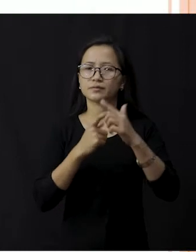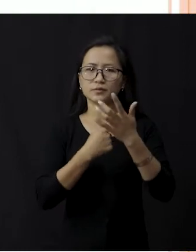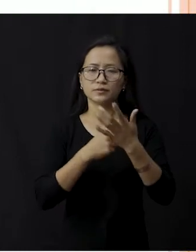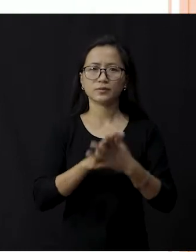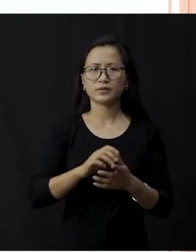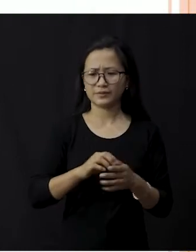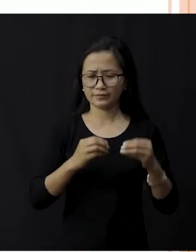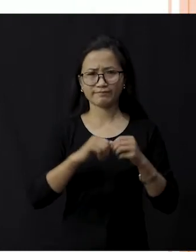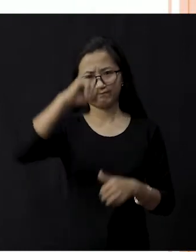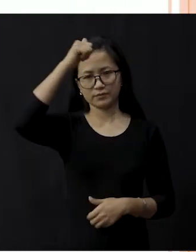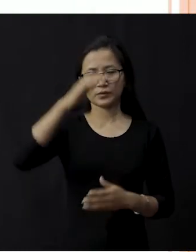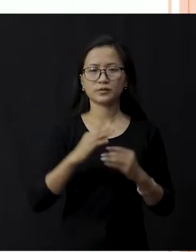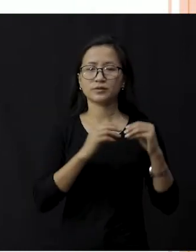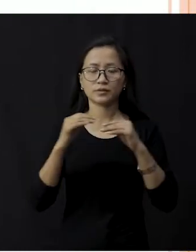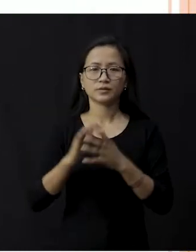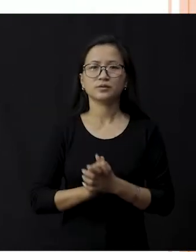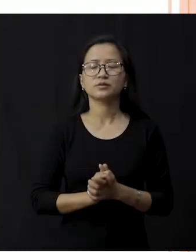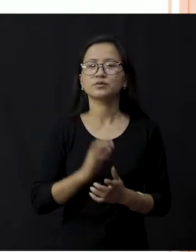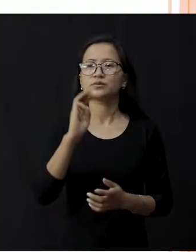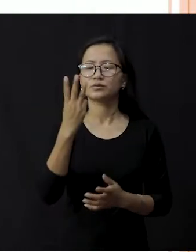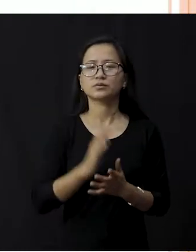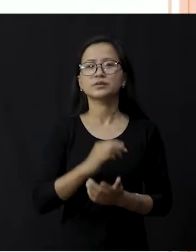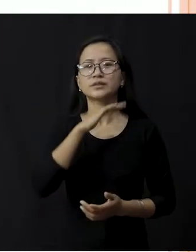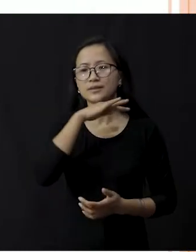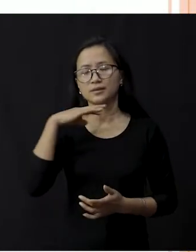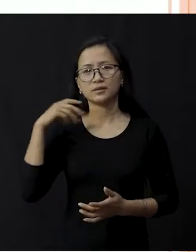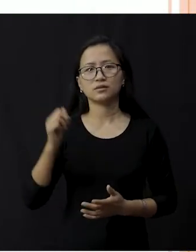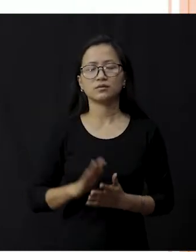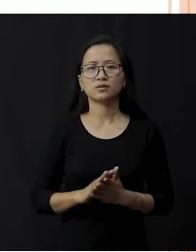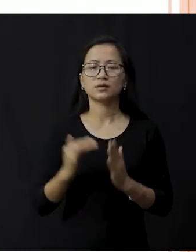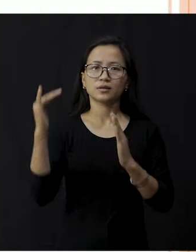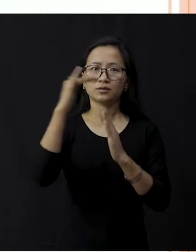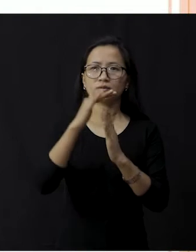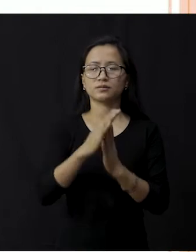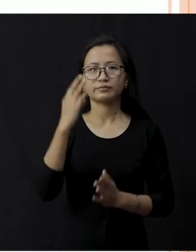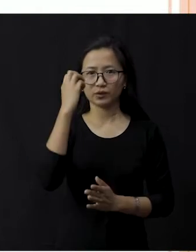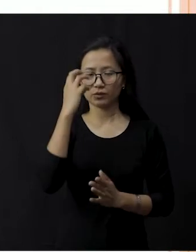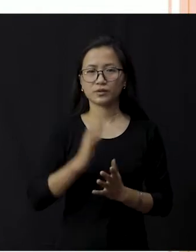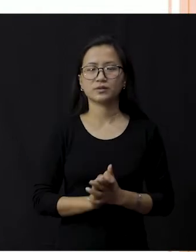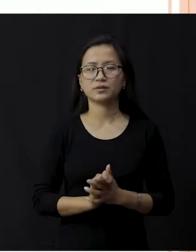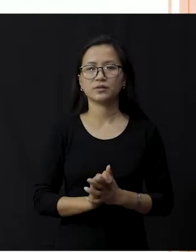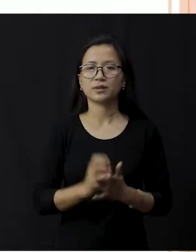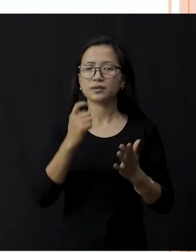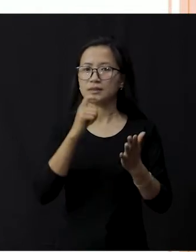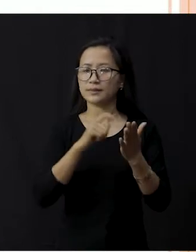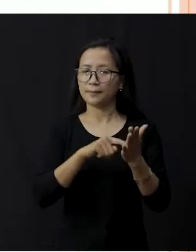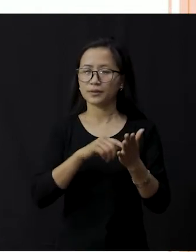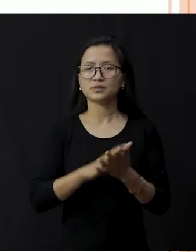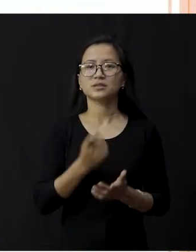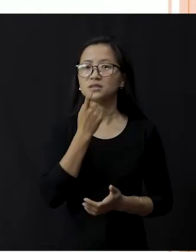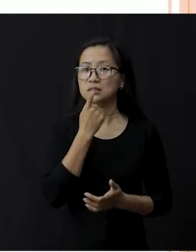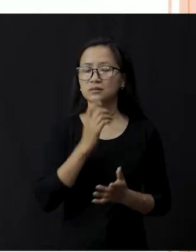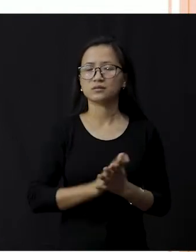It is also called tricolor. It has three colors. At the top is saffron, in the middle is